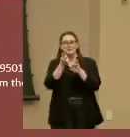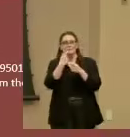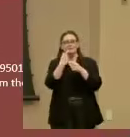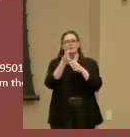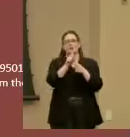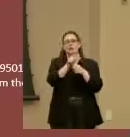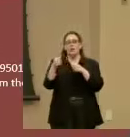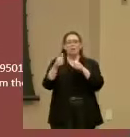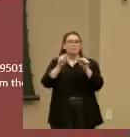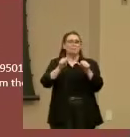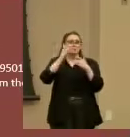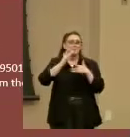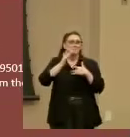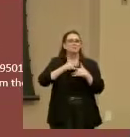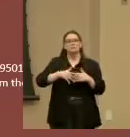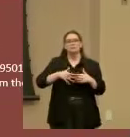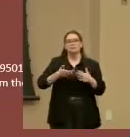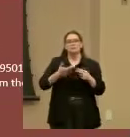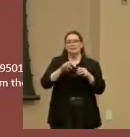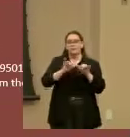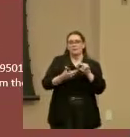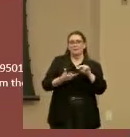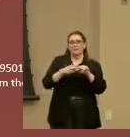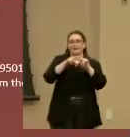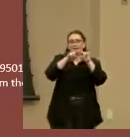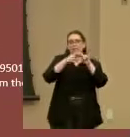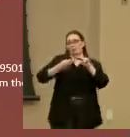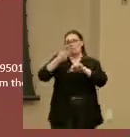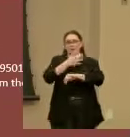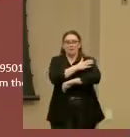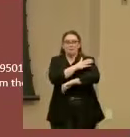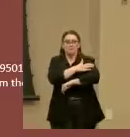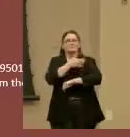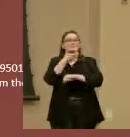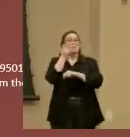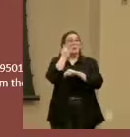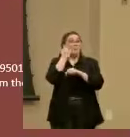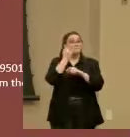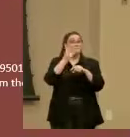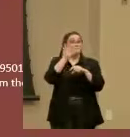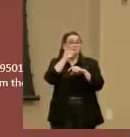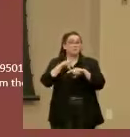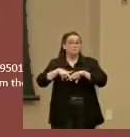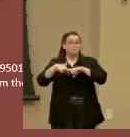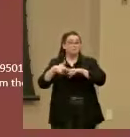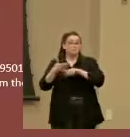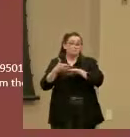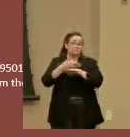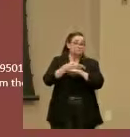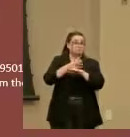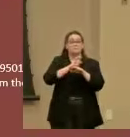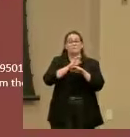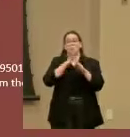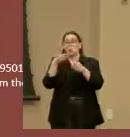diseases, potentially obesity and high blood pressure also contributing. So if you are perimenopausal or menopausal, I would definitely talk